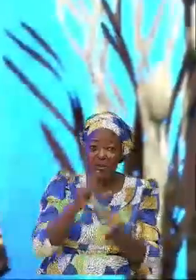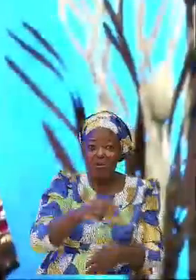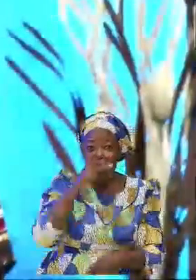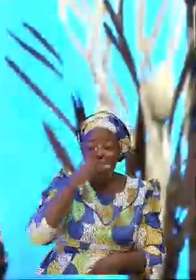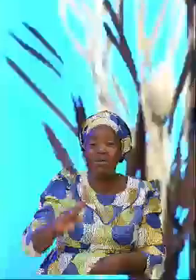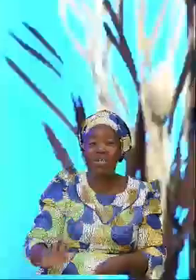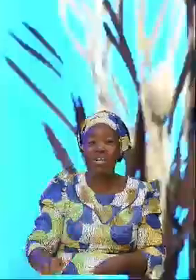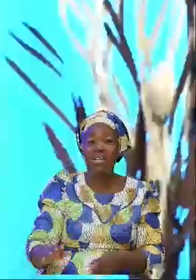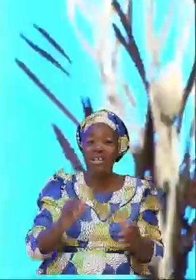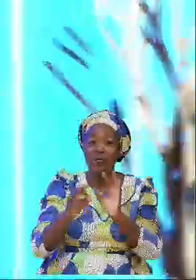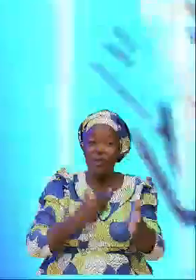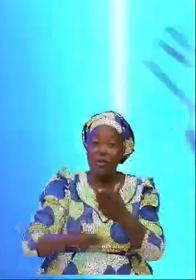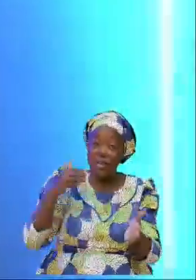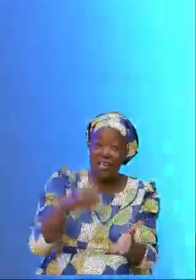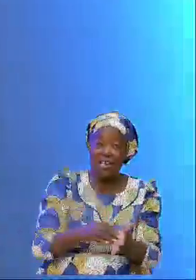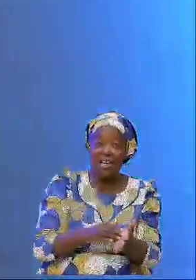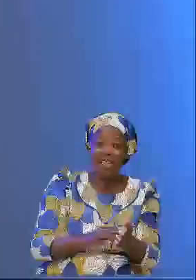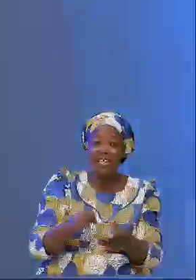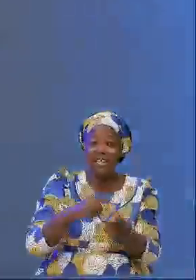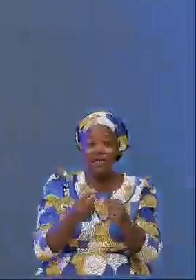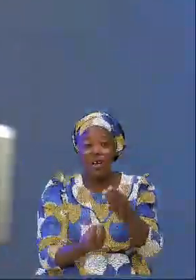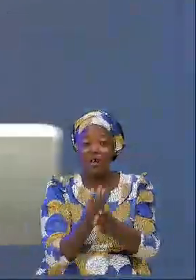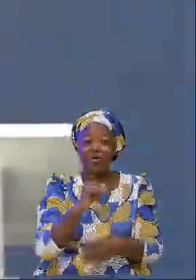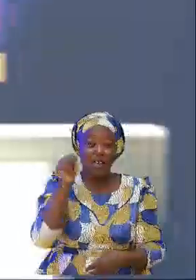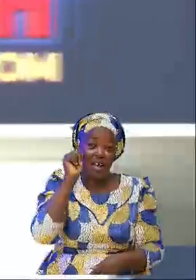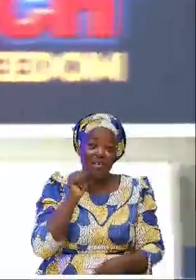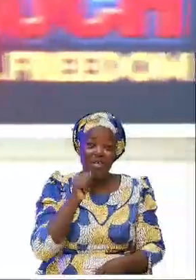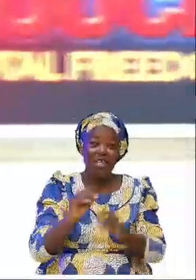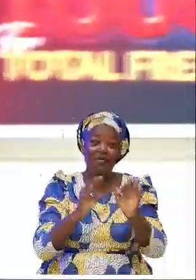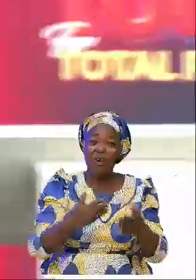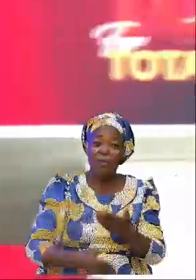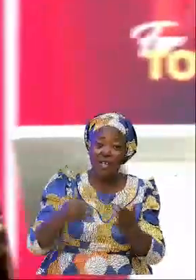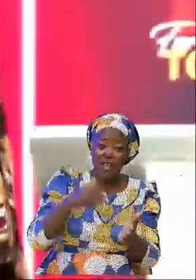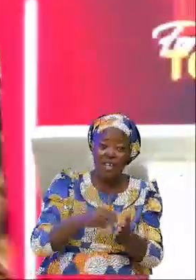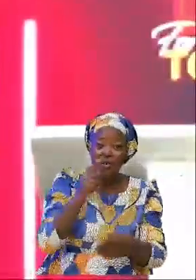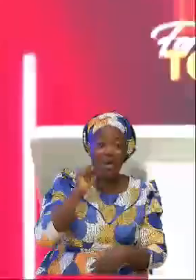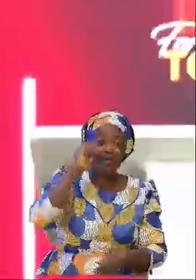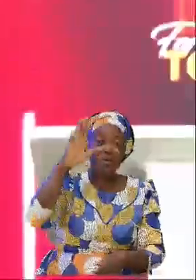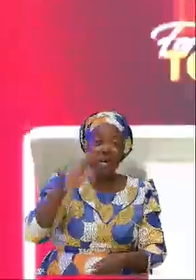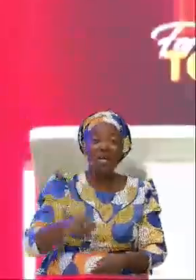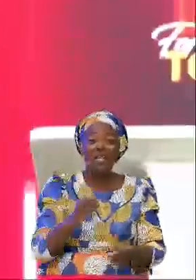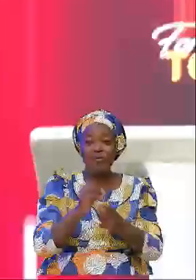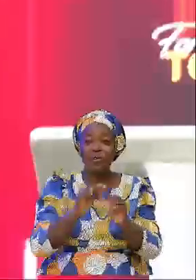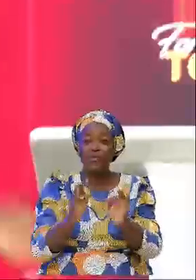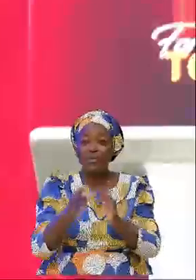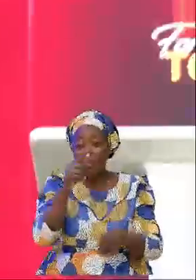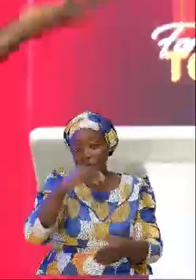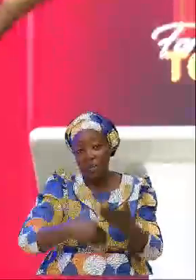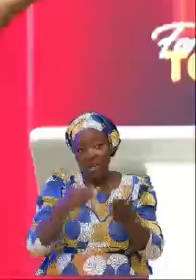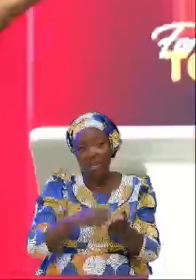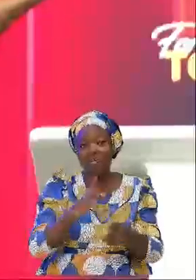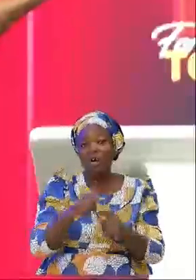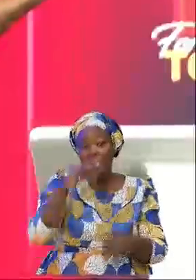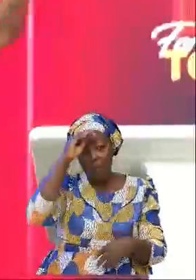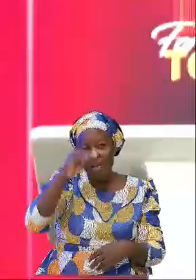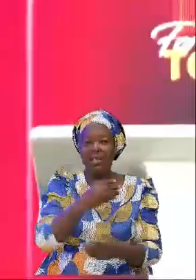is salvation. If you are born again, you are a little child. If you are born again, you are a growing adult. If you are